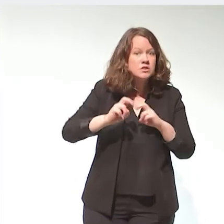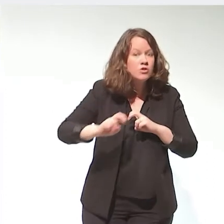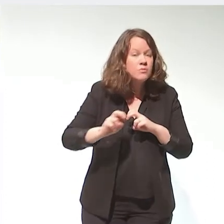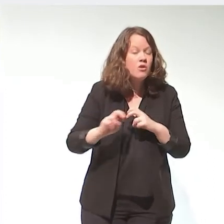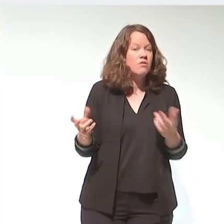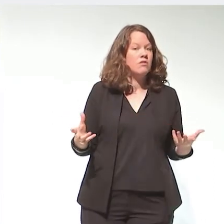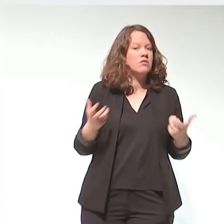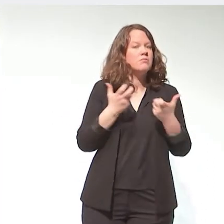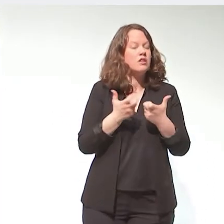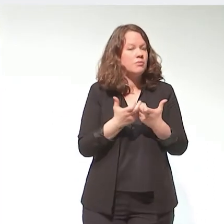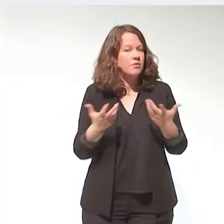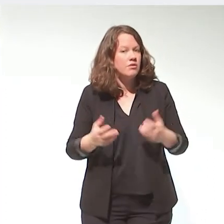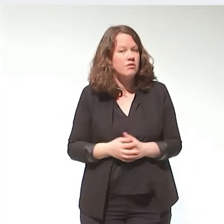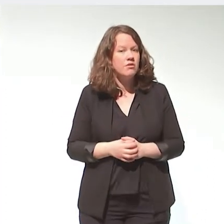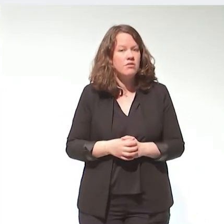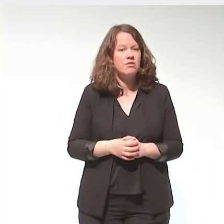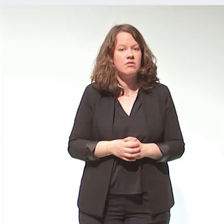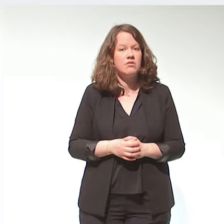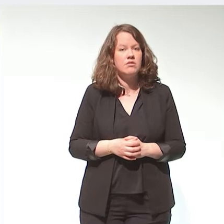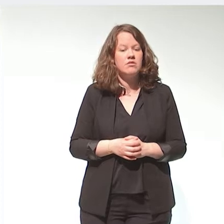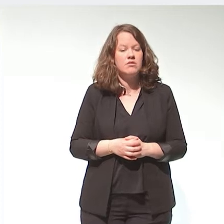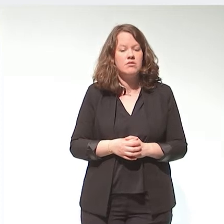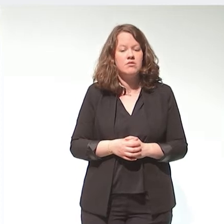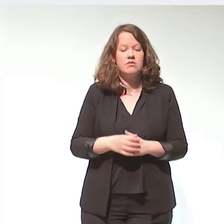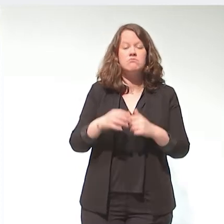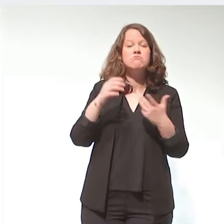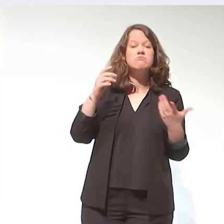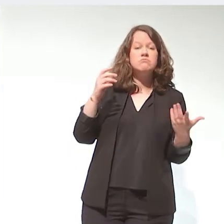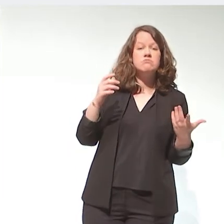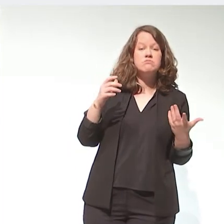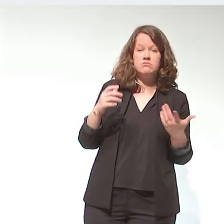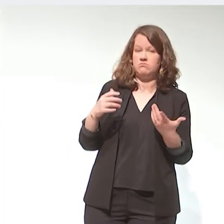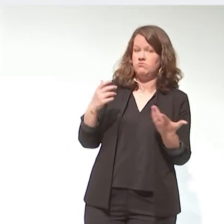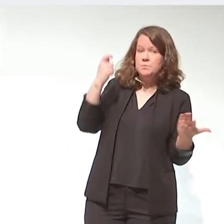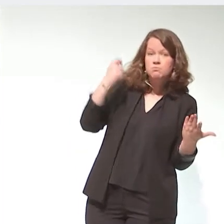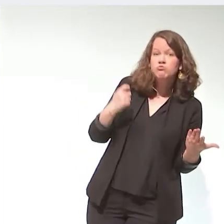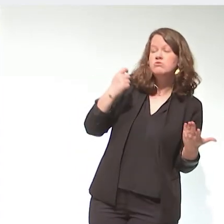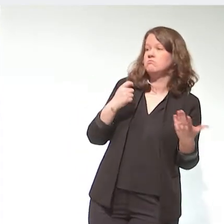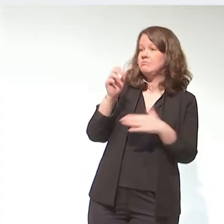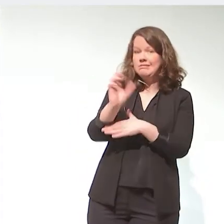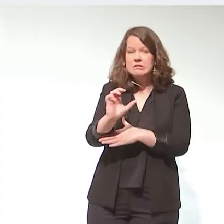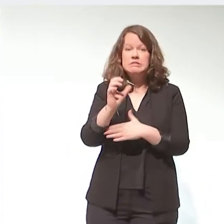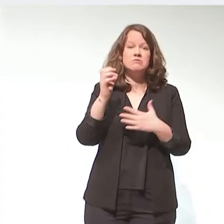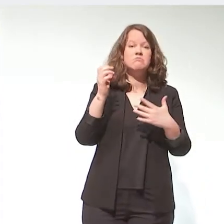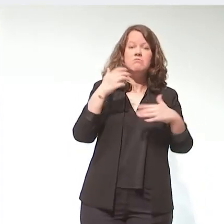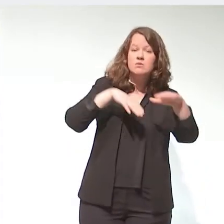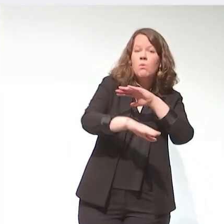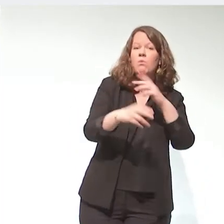to update these national standards for buildings, also